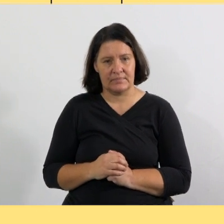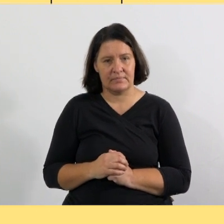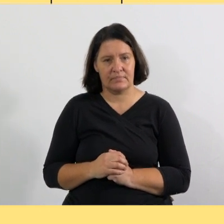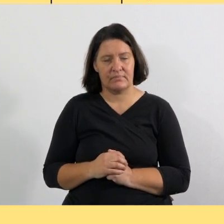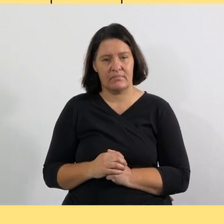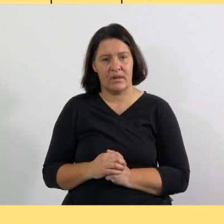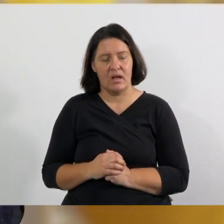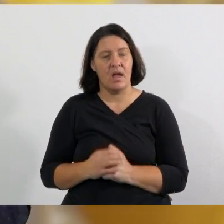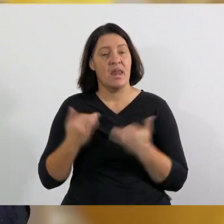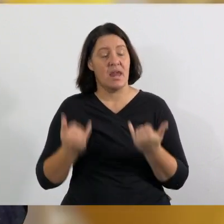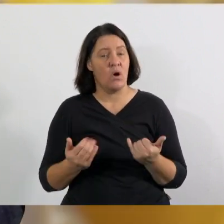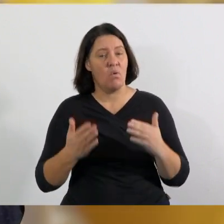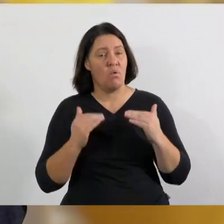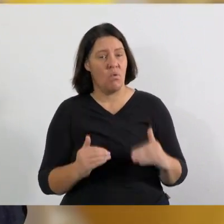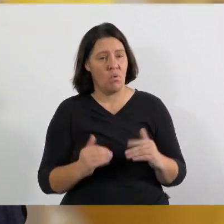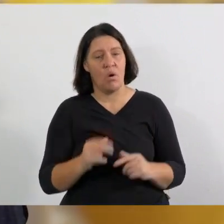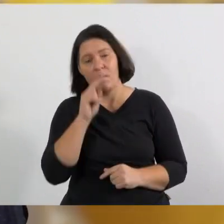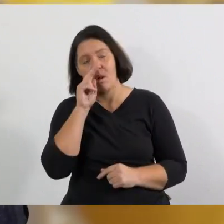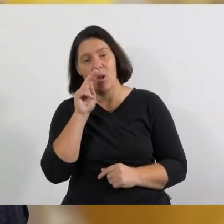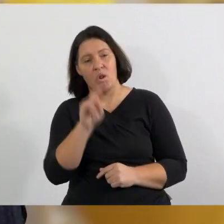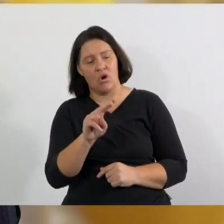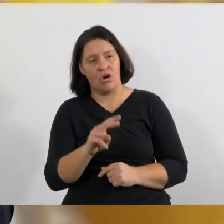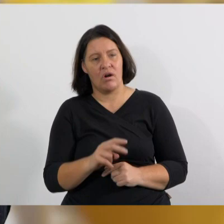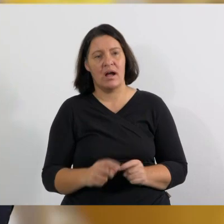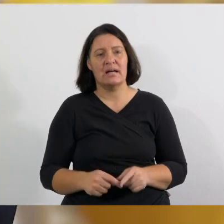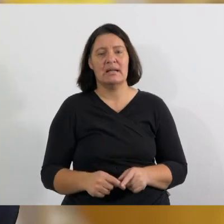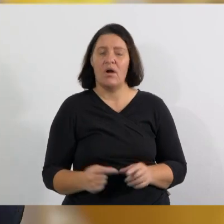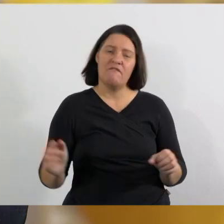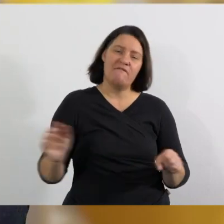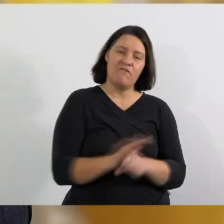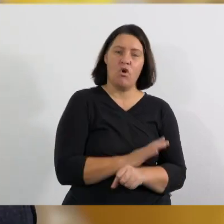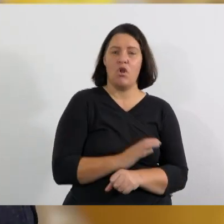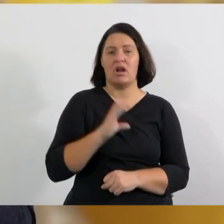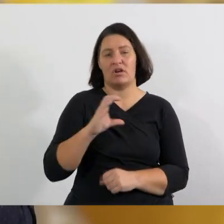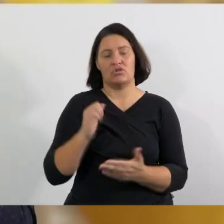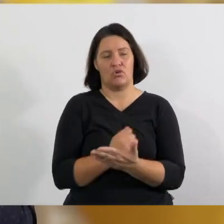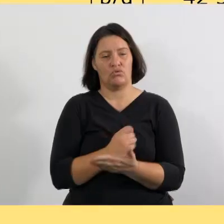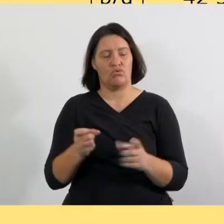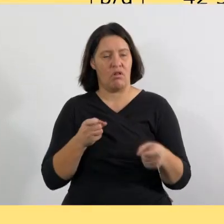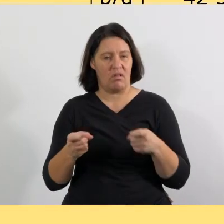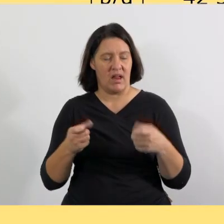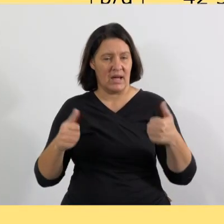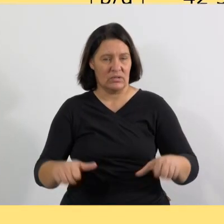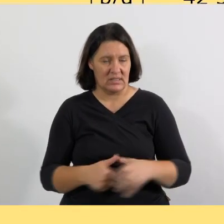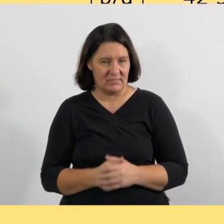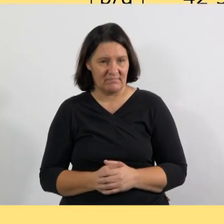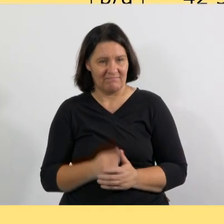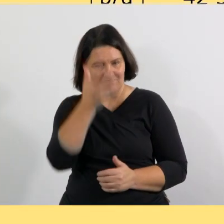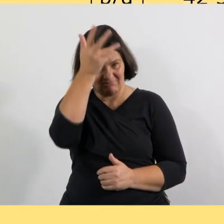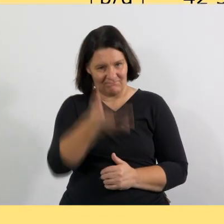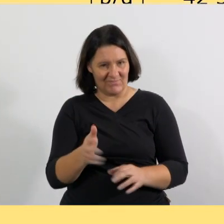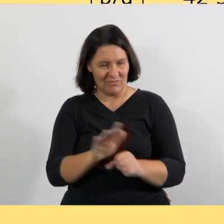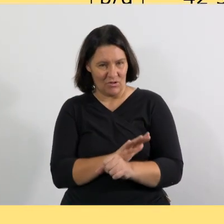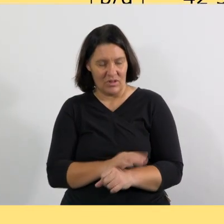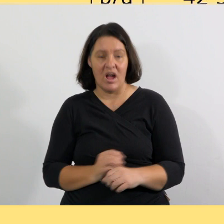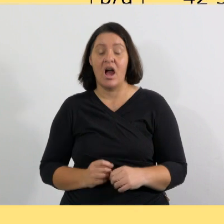1,420. Let's quickly go and then look at a complete creditors control account then. Here is my complete creditors control